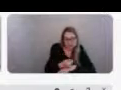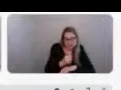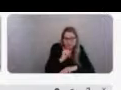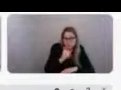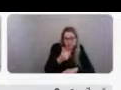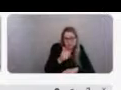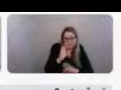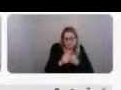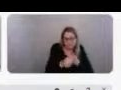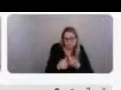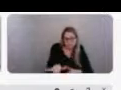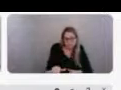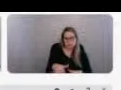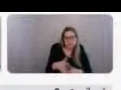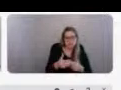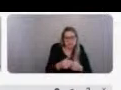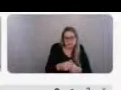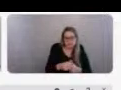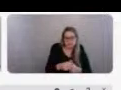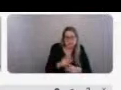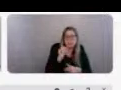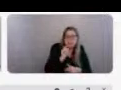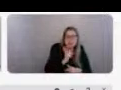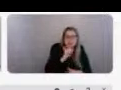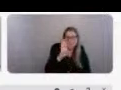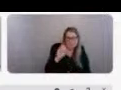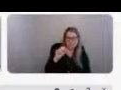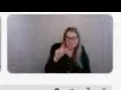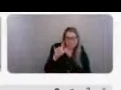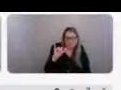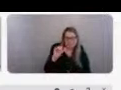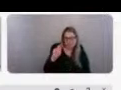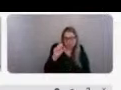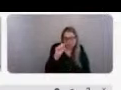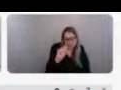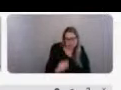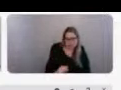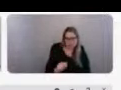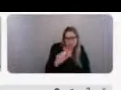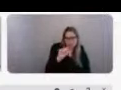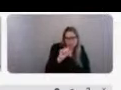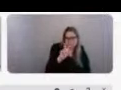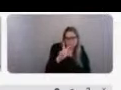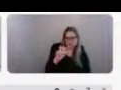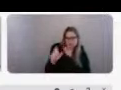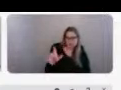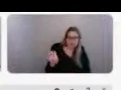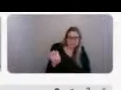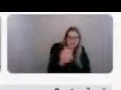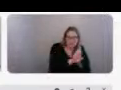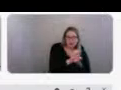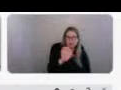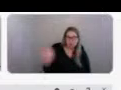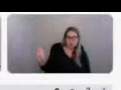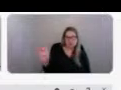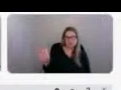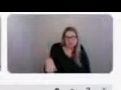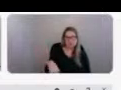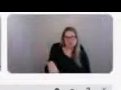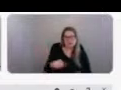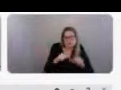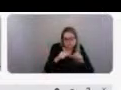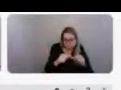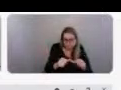those interests please split gilbert at baseline road south and arizona avenue east please keep these new lds contiguous and